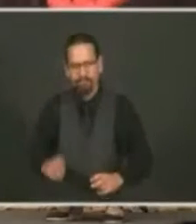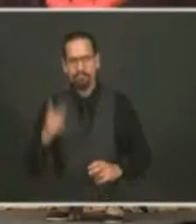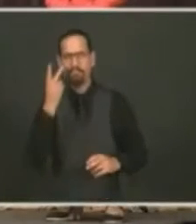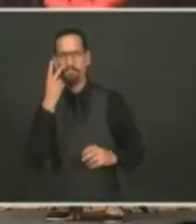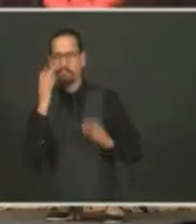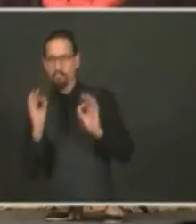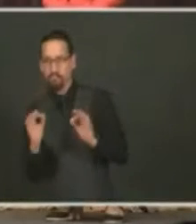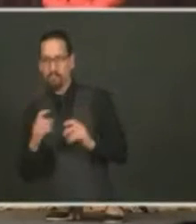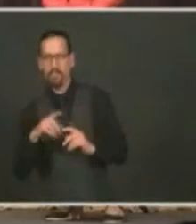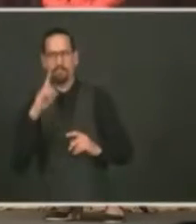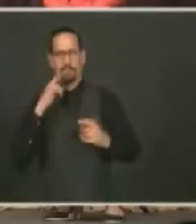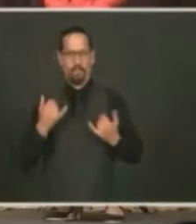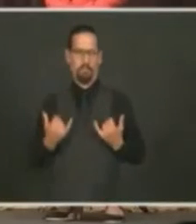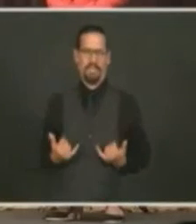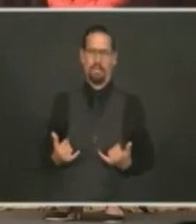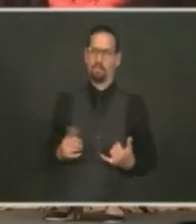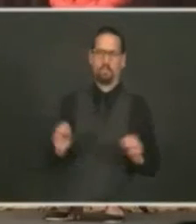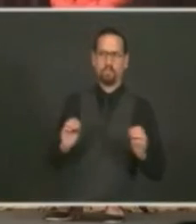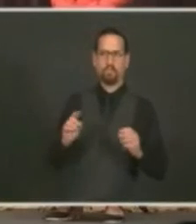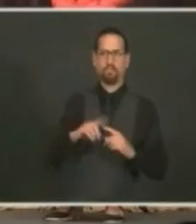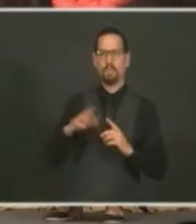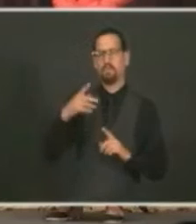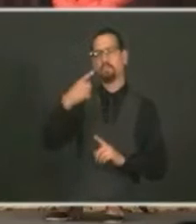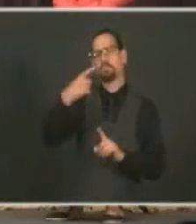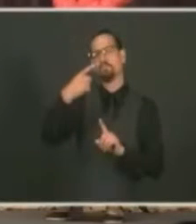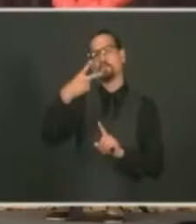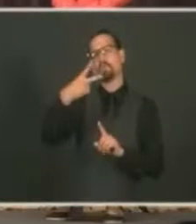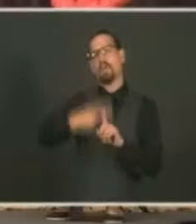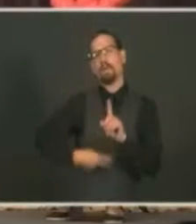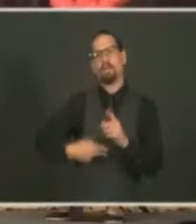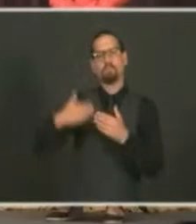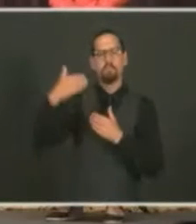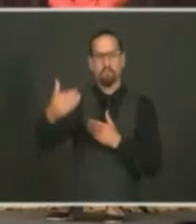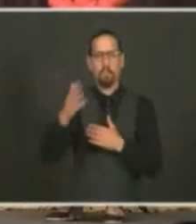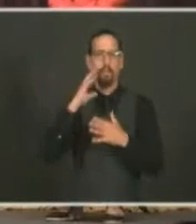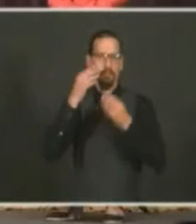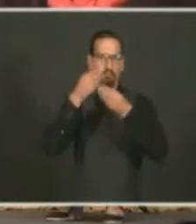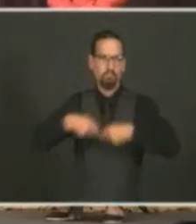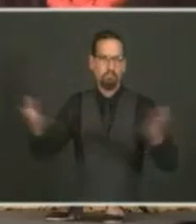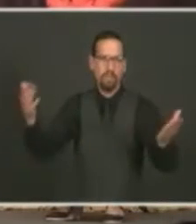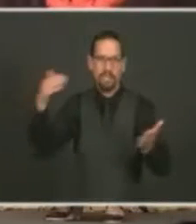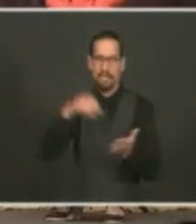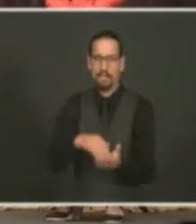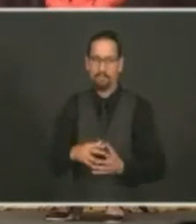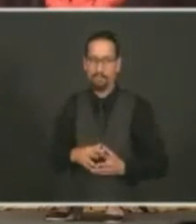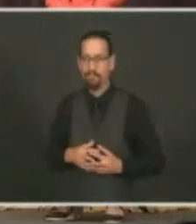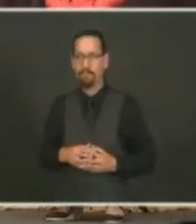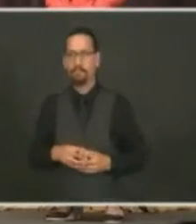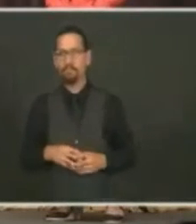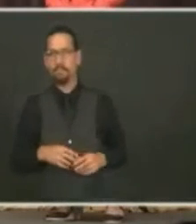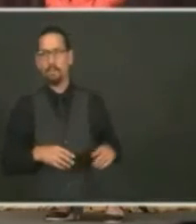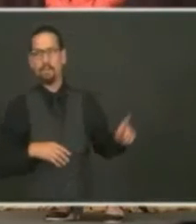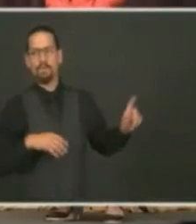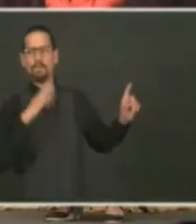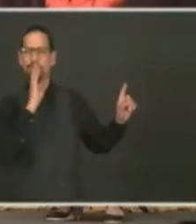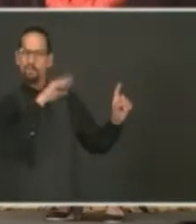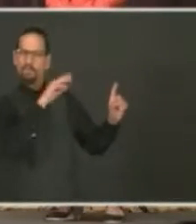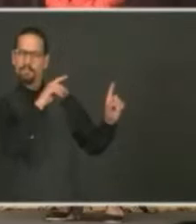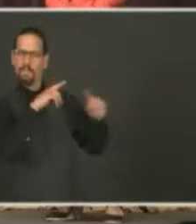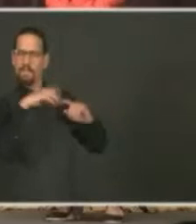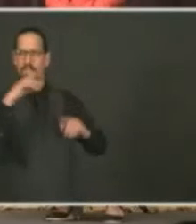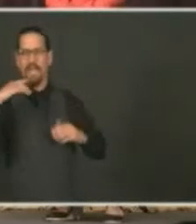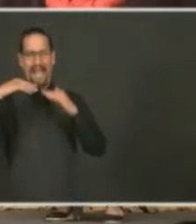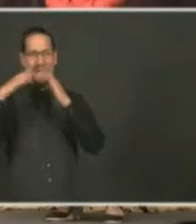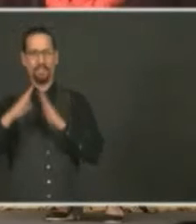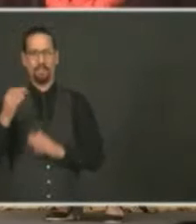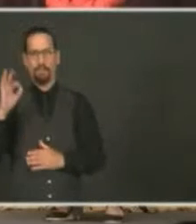speaker, he has you in one of his mailers. Did you sign off on that? And if not, what was you did sign off on that? Yeah. Okay.